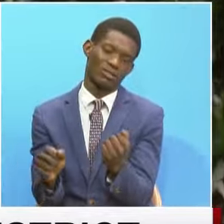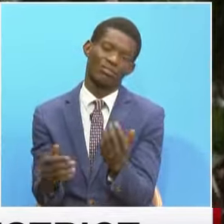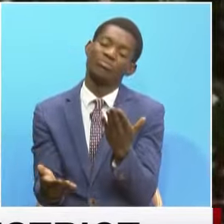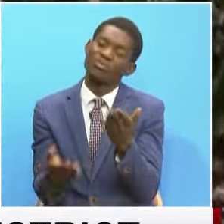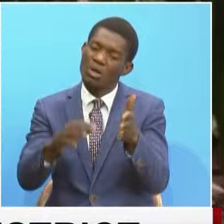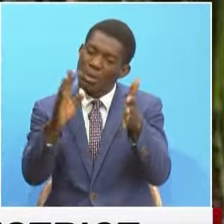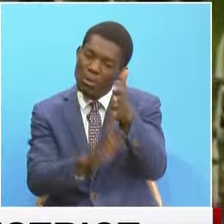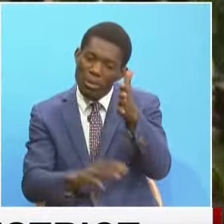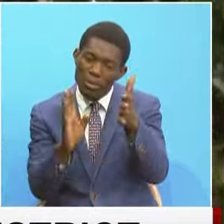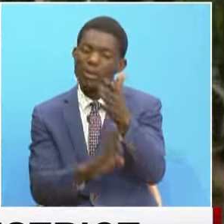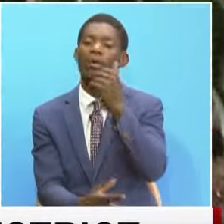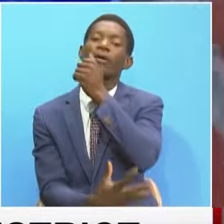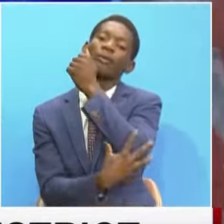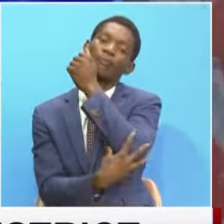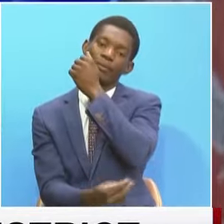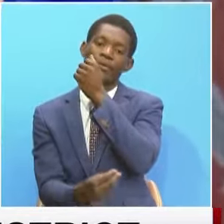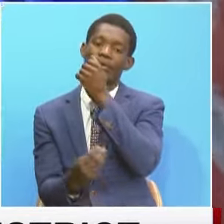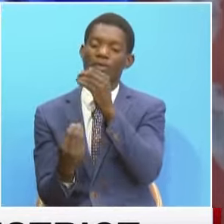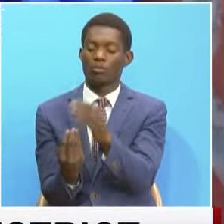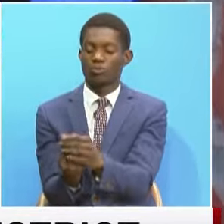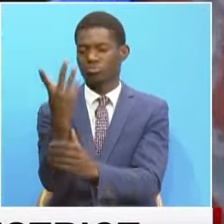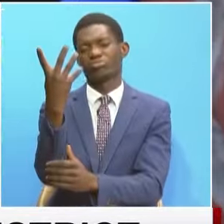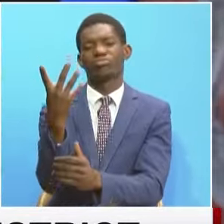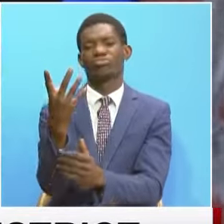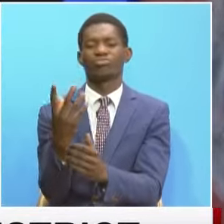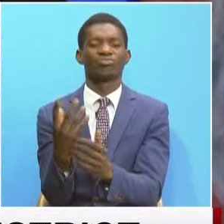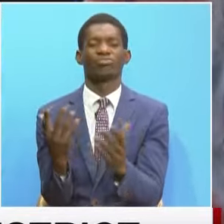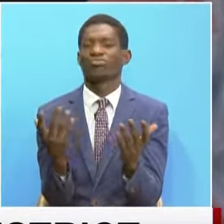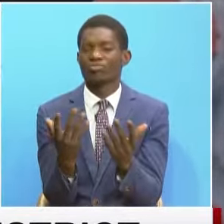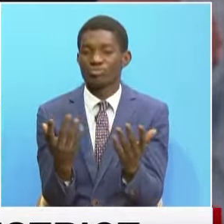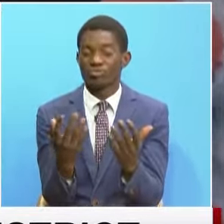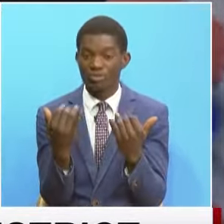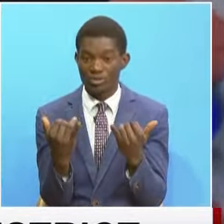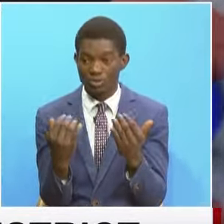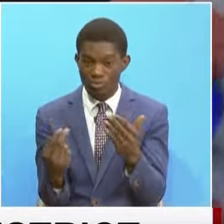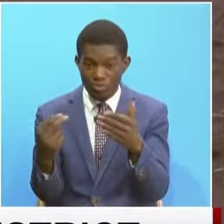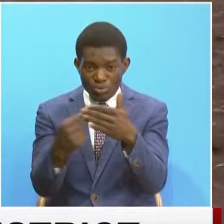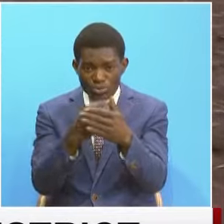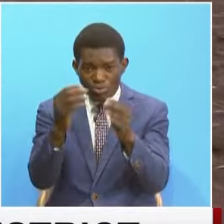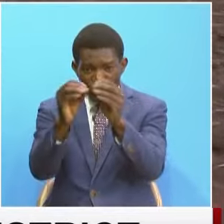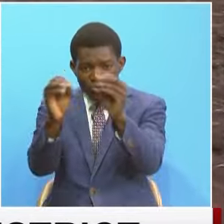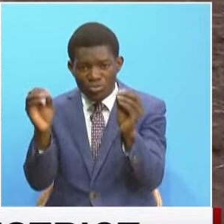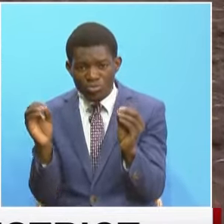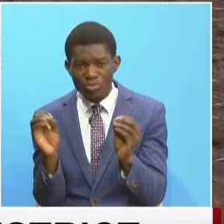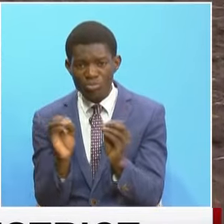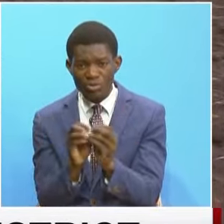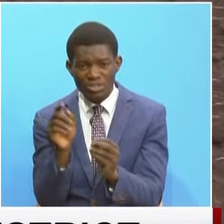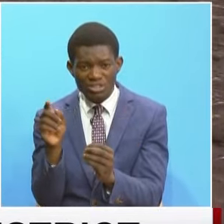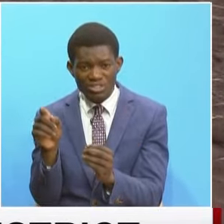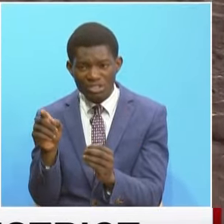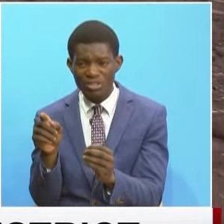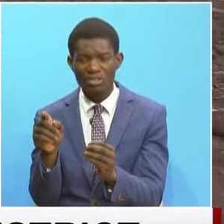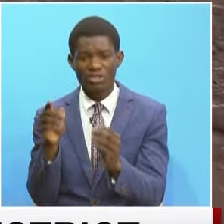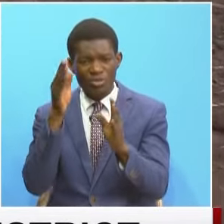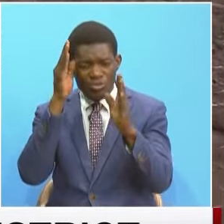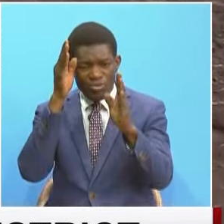to support plant life. A newly launched organization dubbed Tombendibi, focusing on mitigating the effects